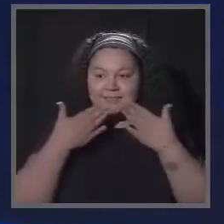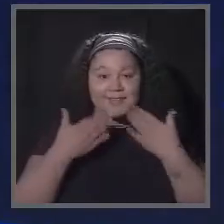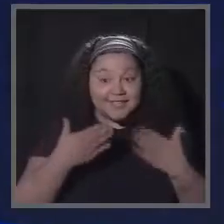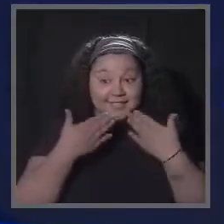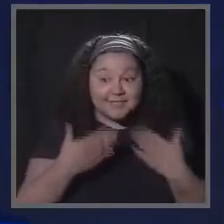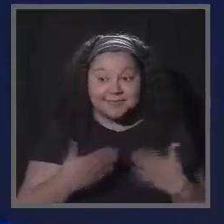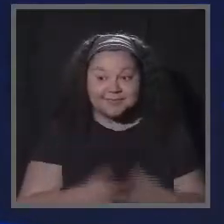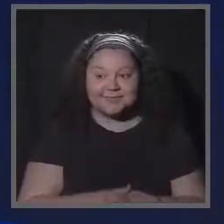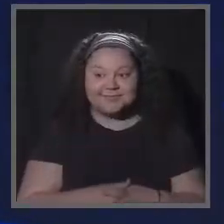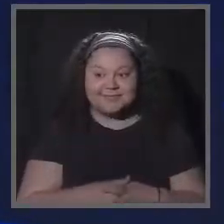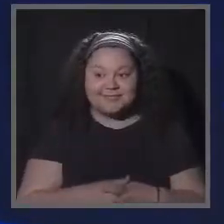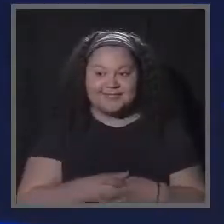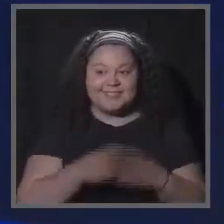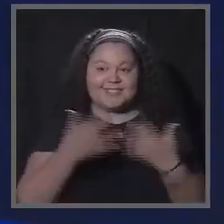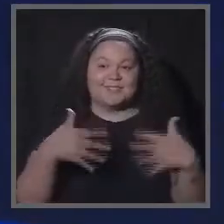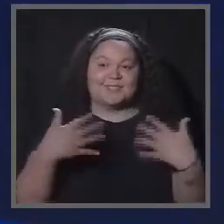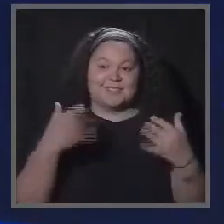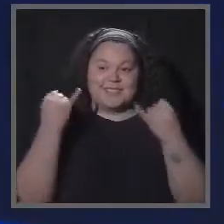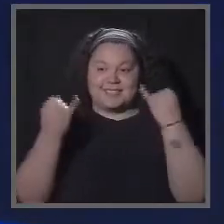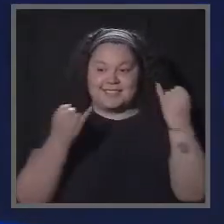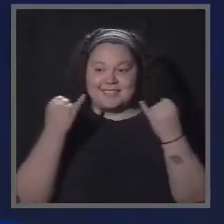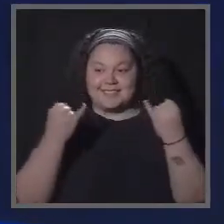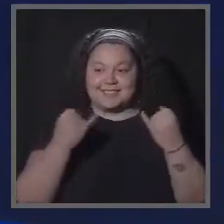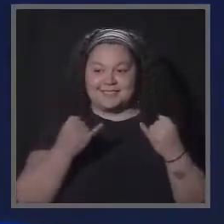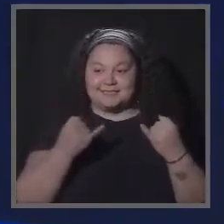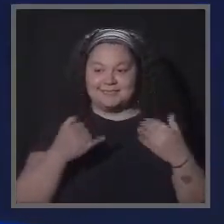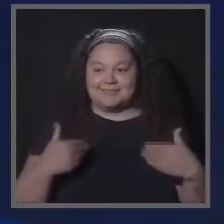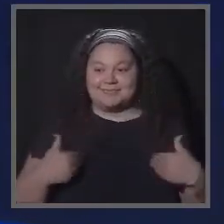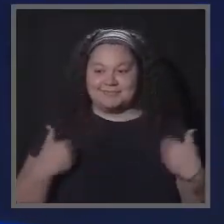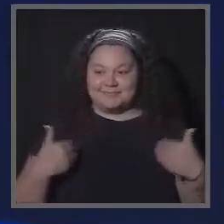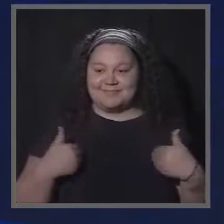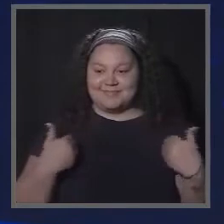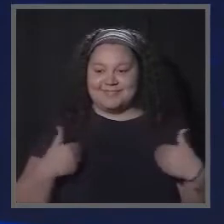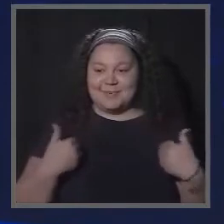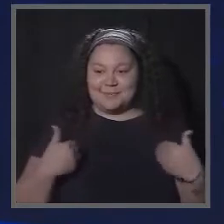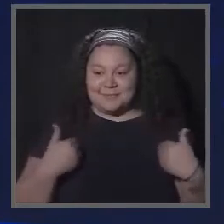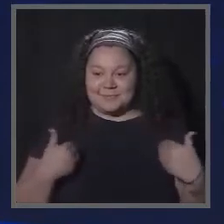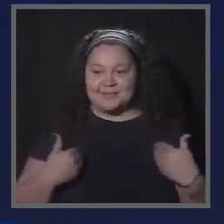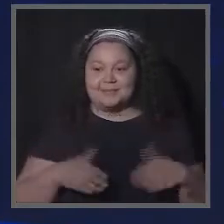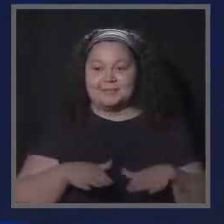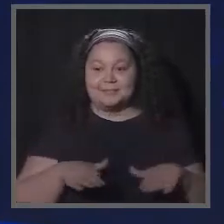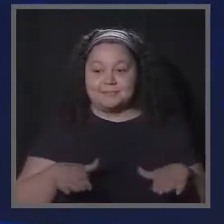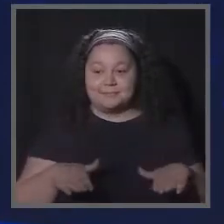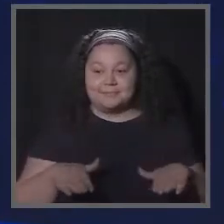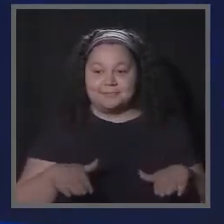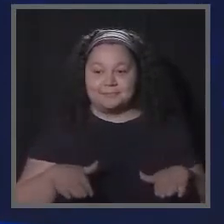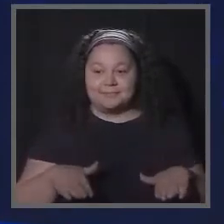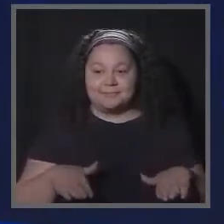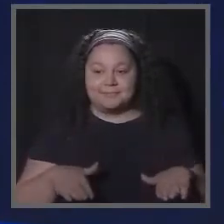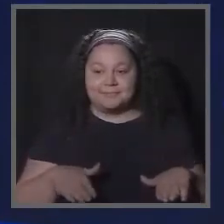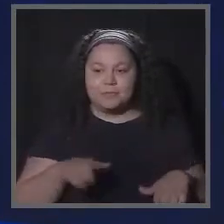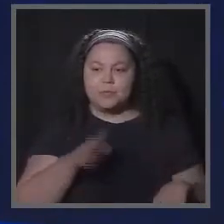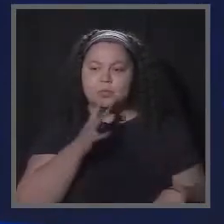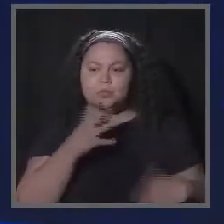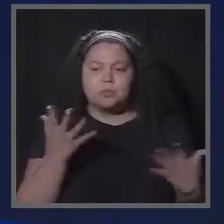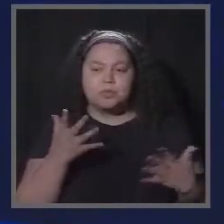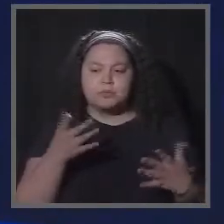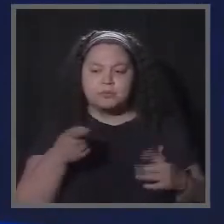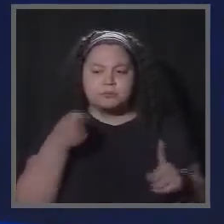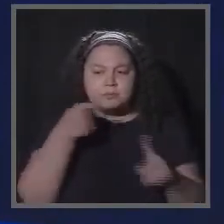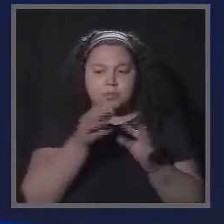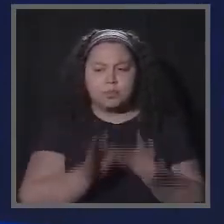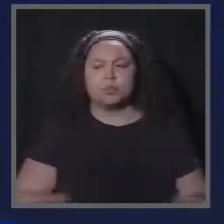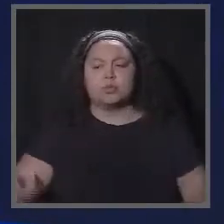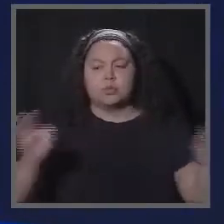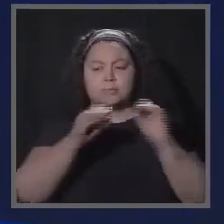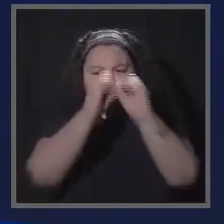of ideas that will be explored during the panel. You mentioned one very important concept is the one of